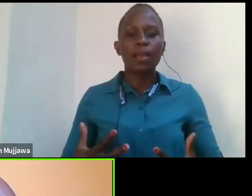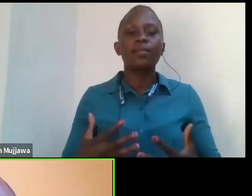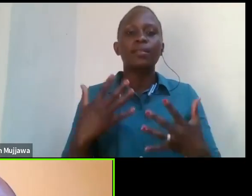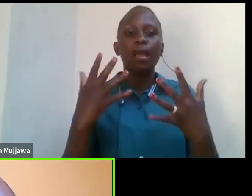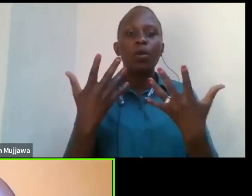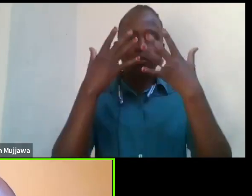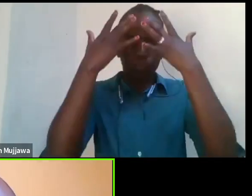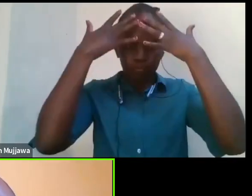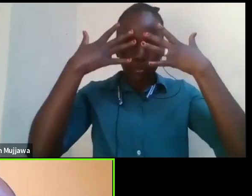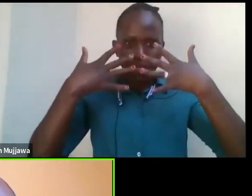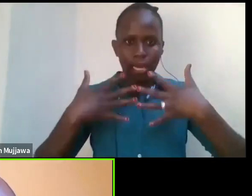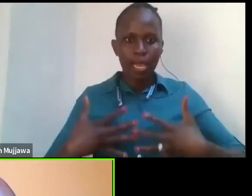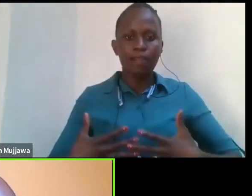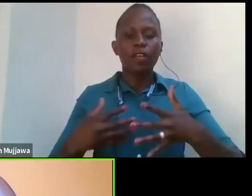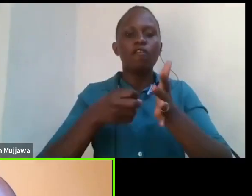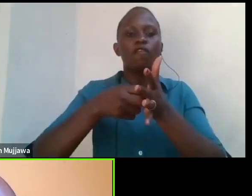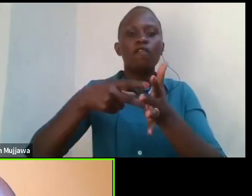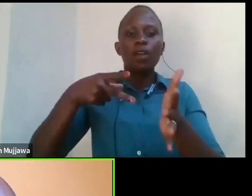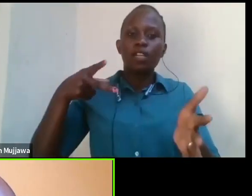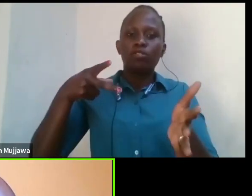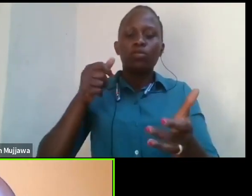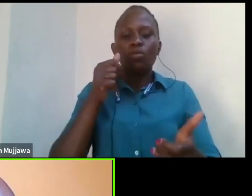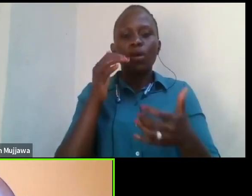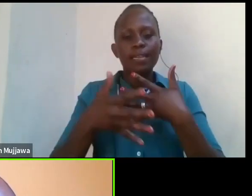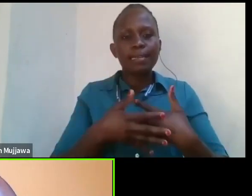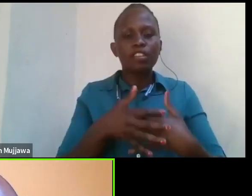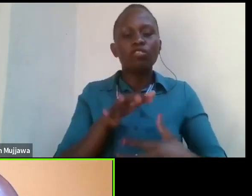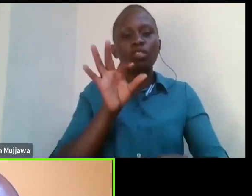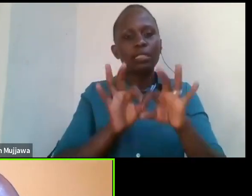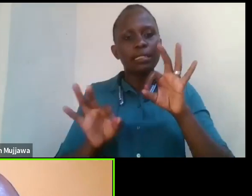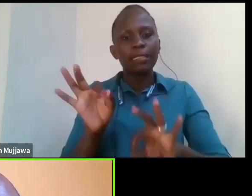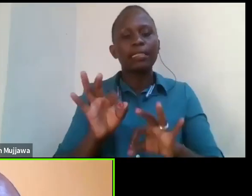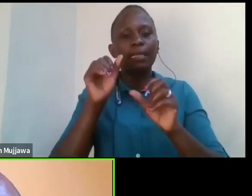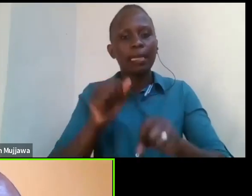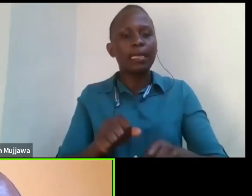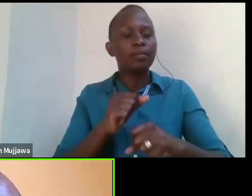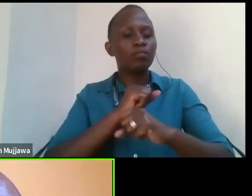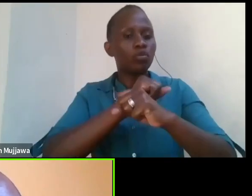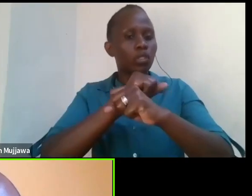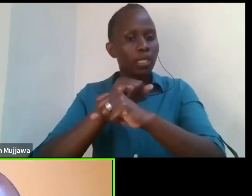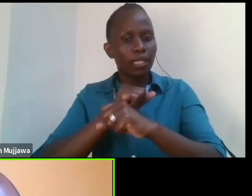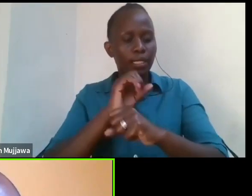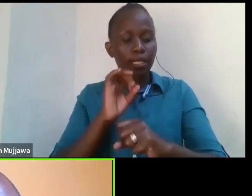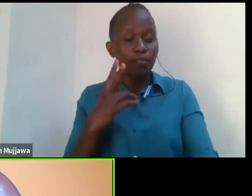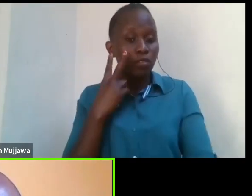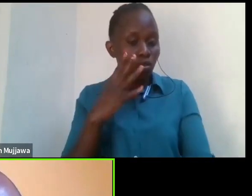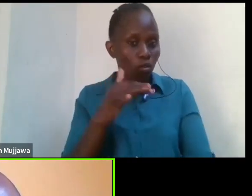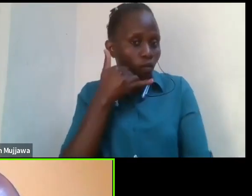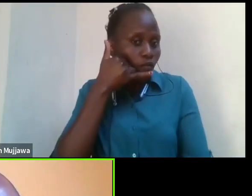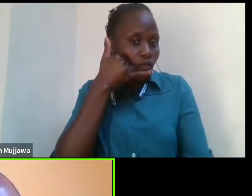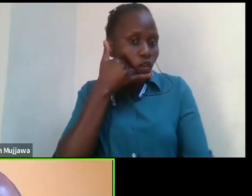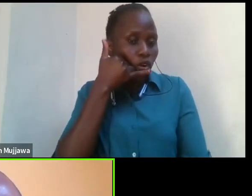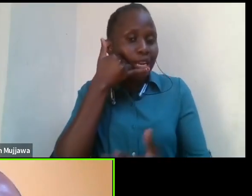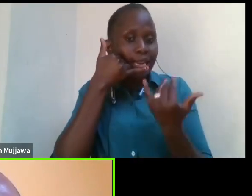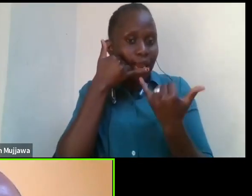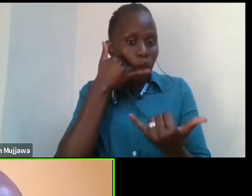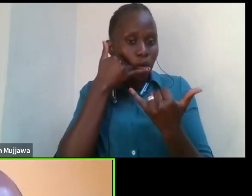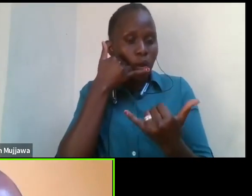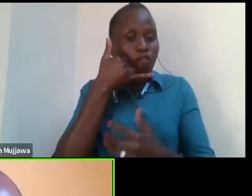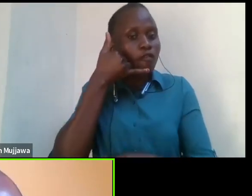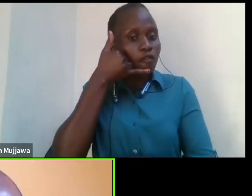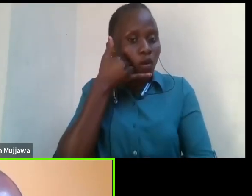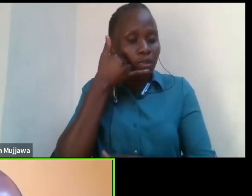value? That is basically what industrial designs are going to protect. If you take a look at your phones right now, they're